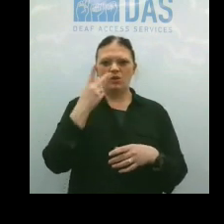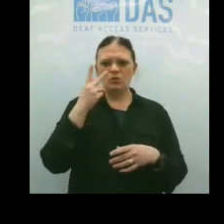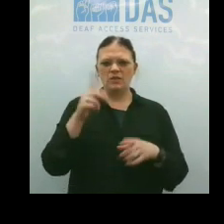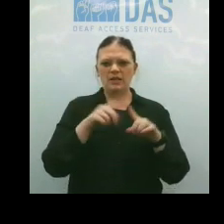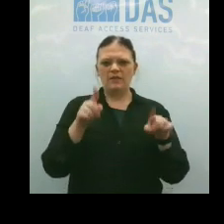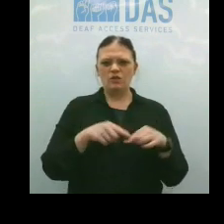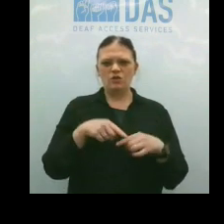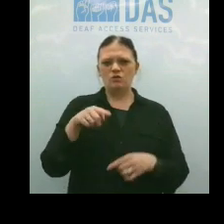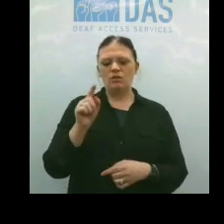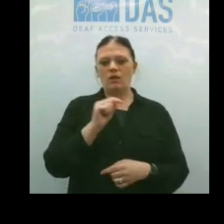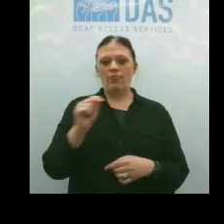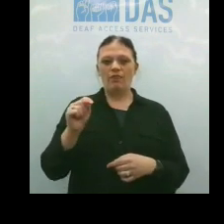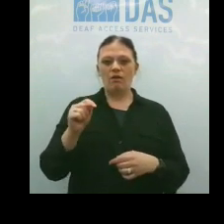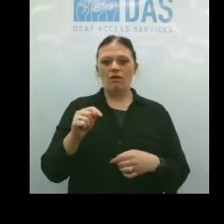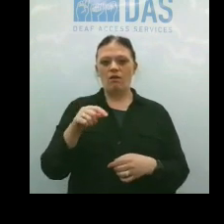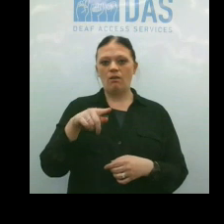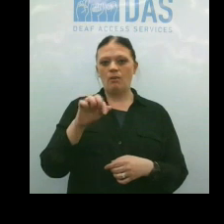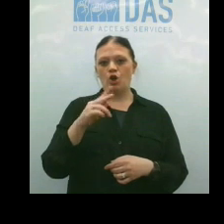which is